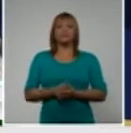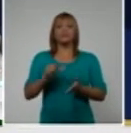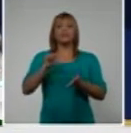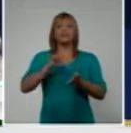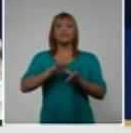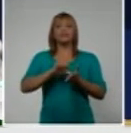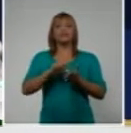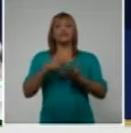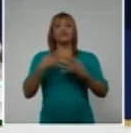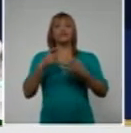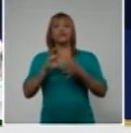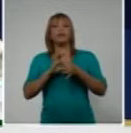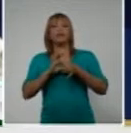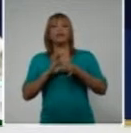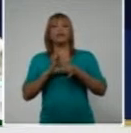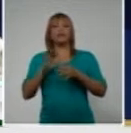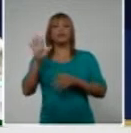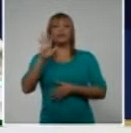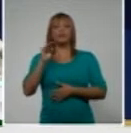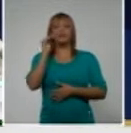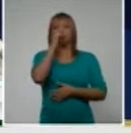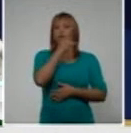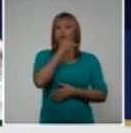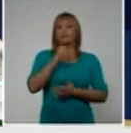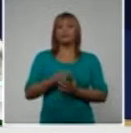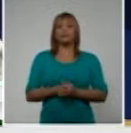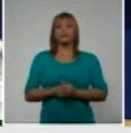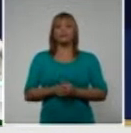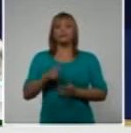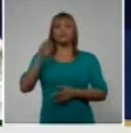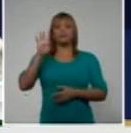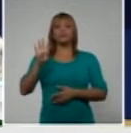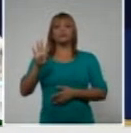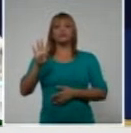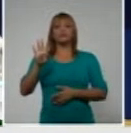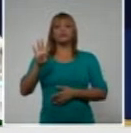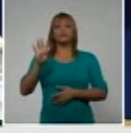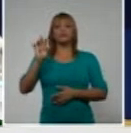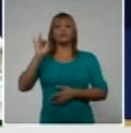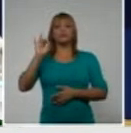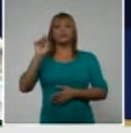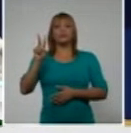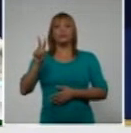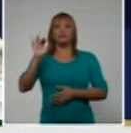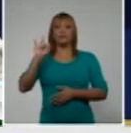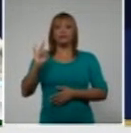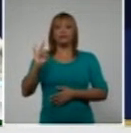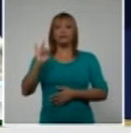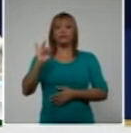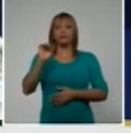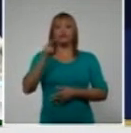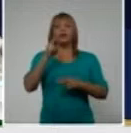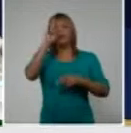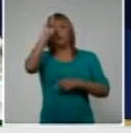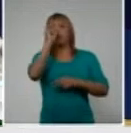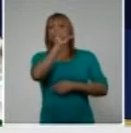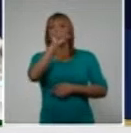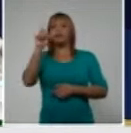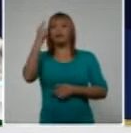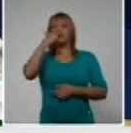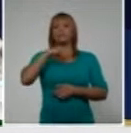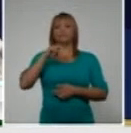Naval Hospital, 186. At Manuel Fajardo's Hospital, 180. At the Genetic National